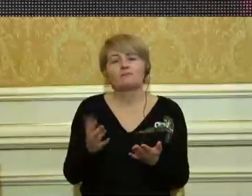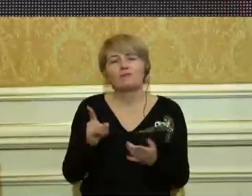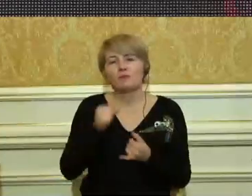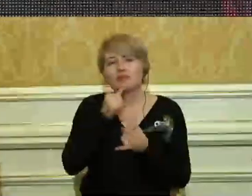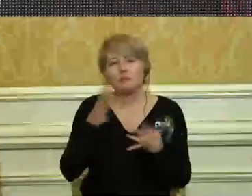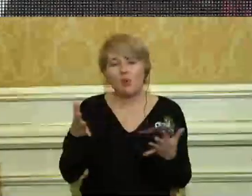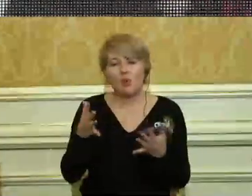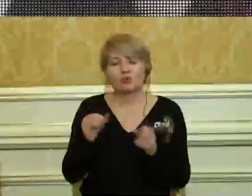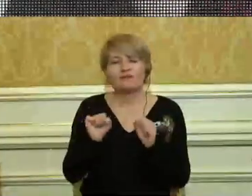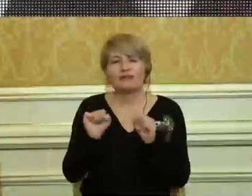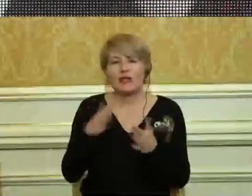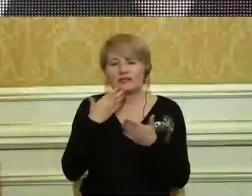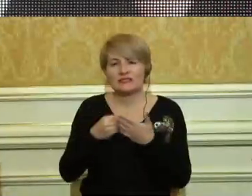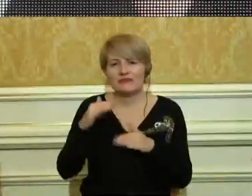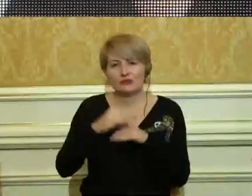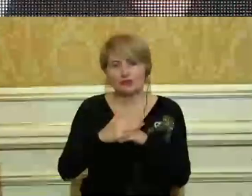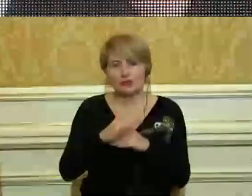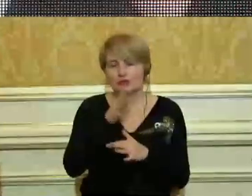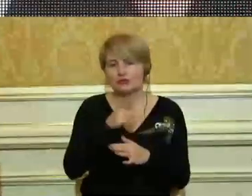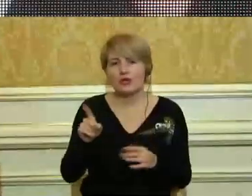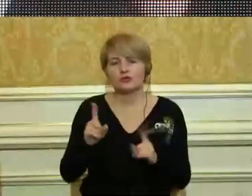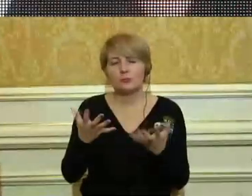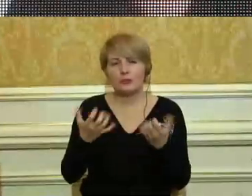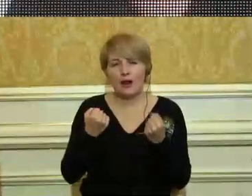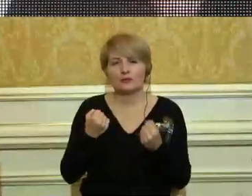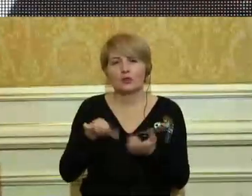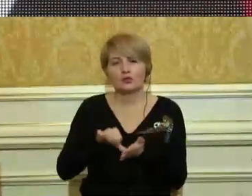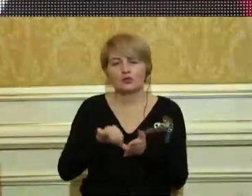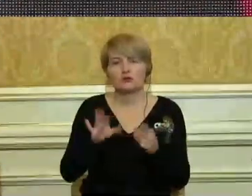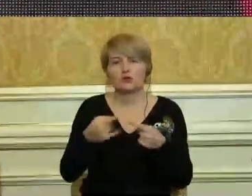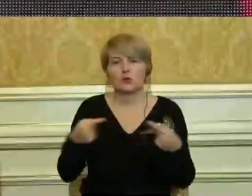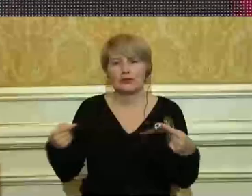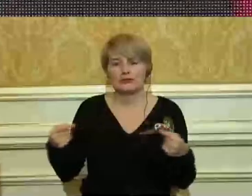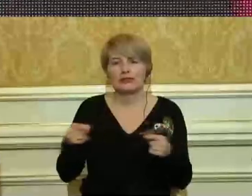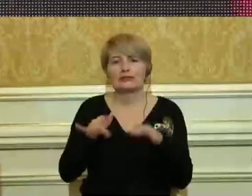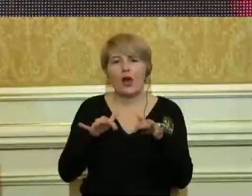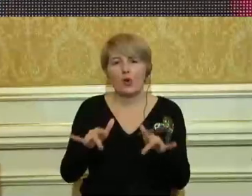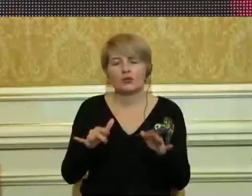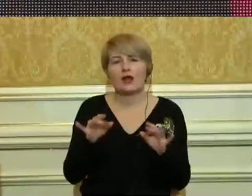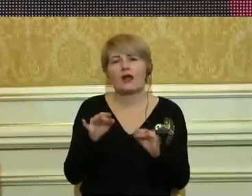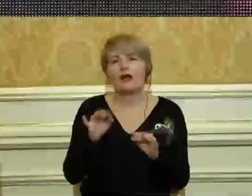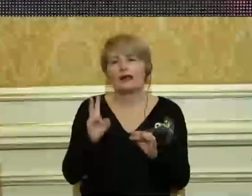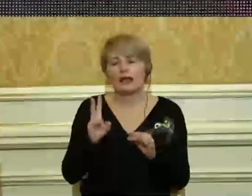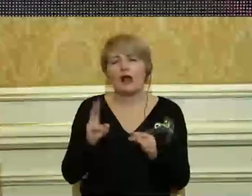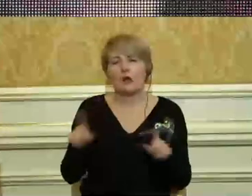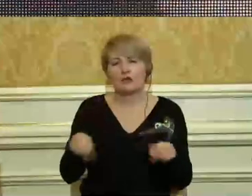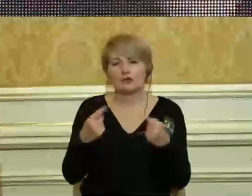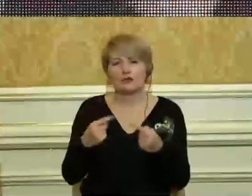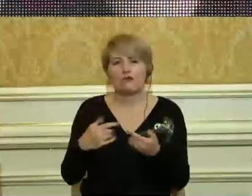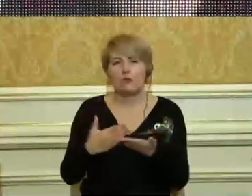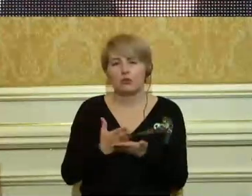to participate in different political party activities. So I think that one of the